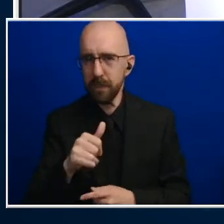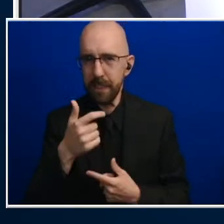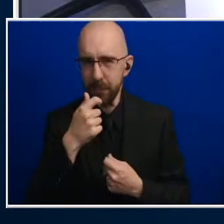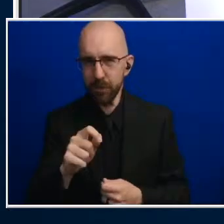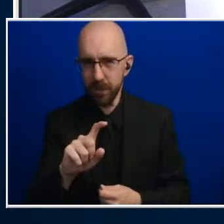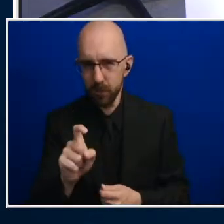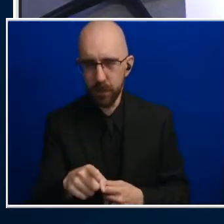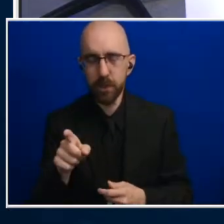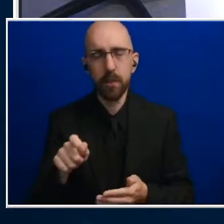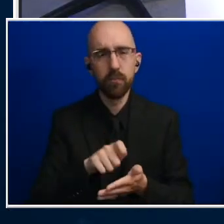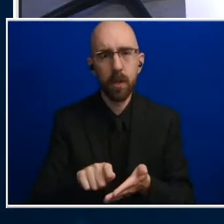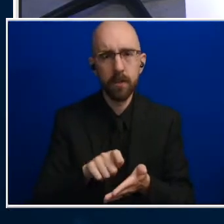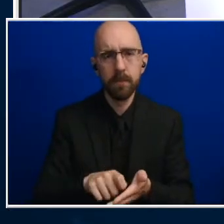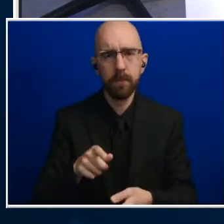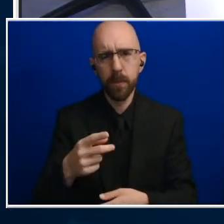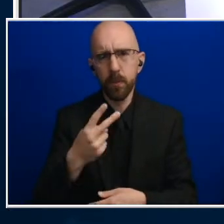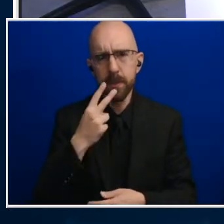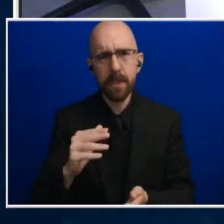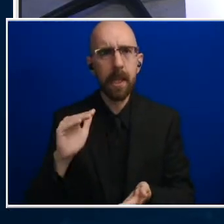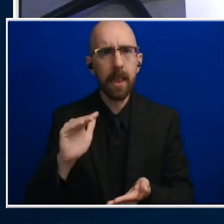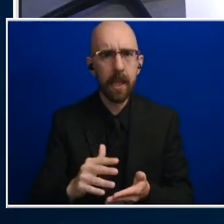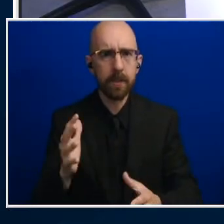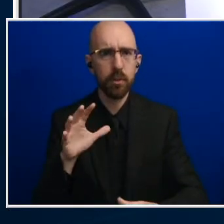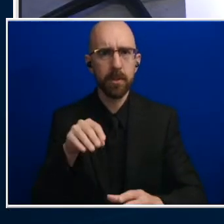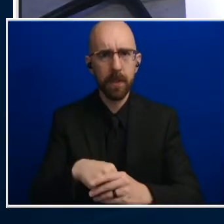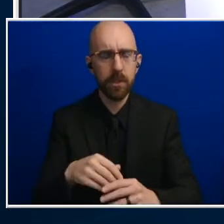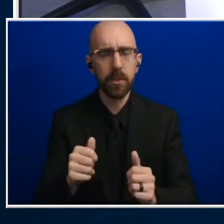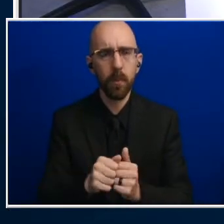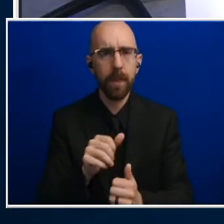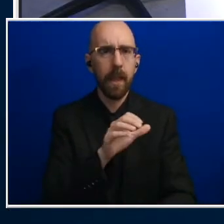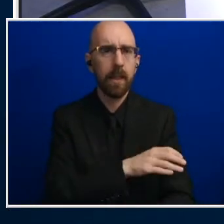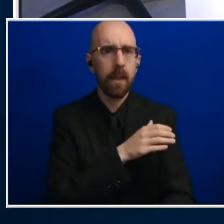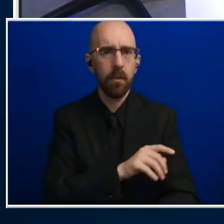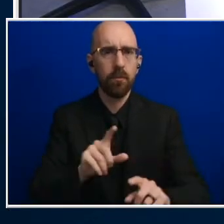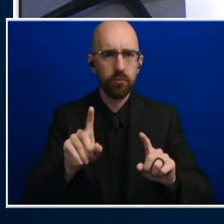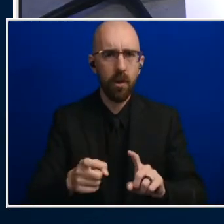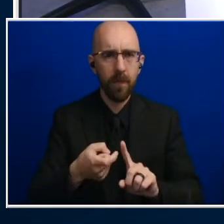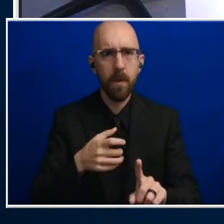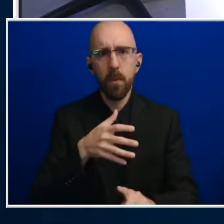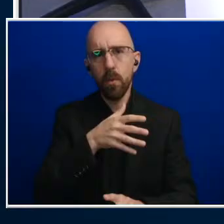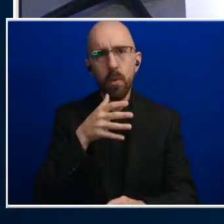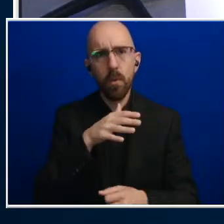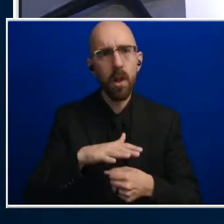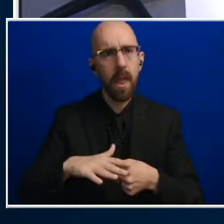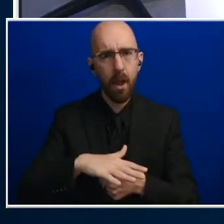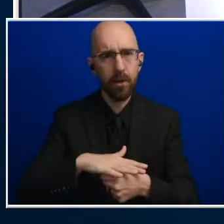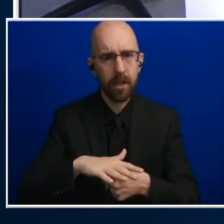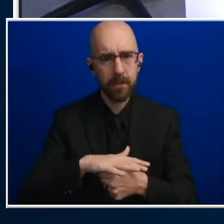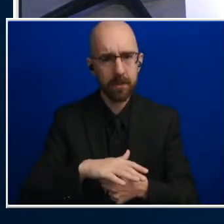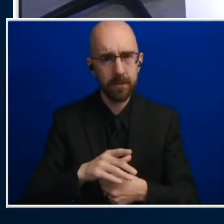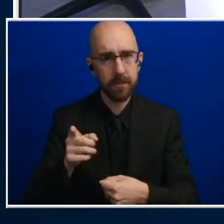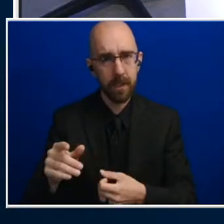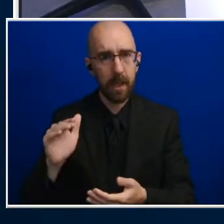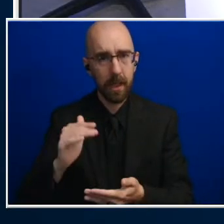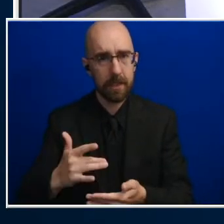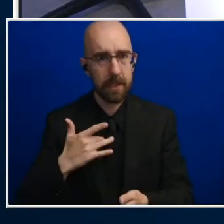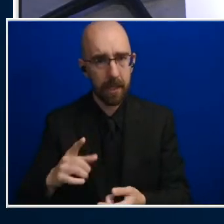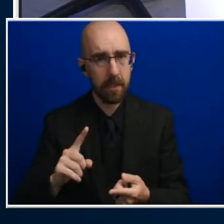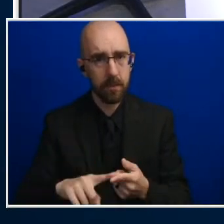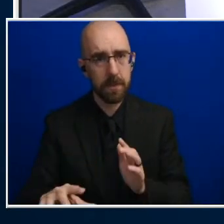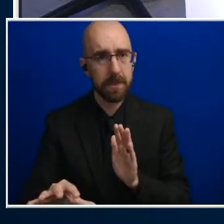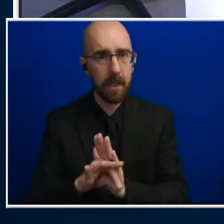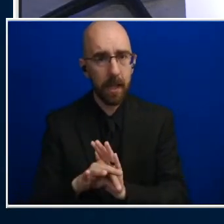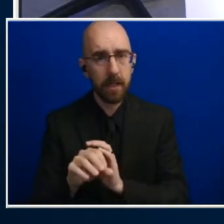you see less participation in clinical trials from rural areas? Are they less likely to be selected or approved